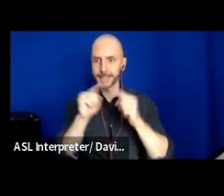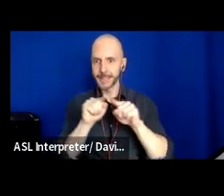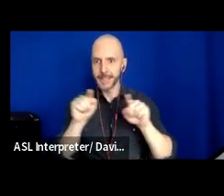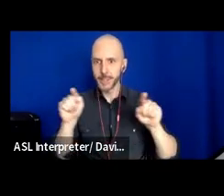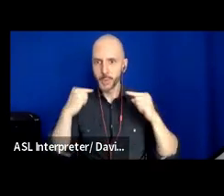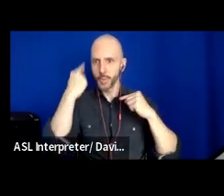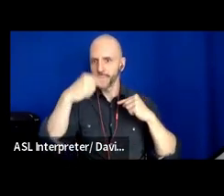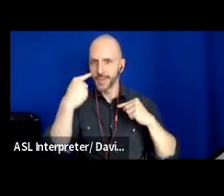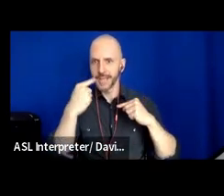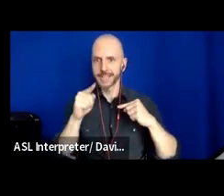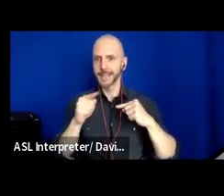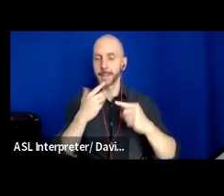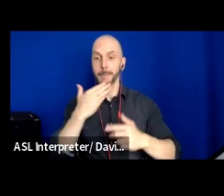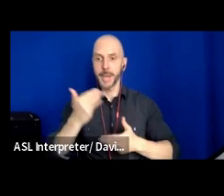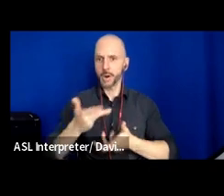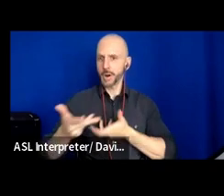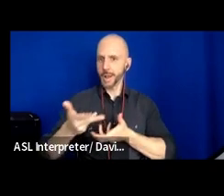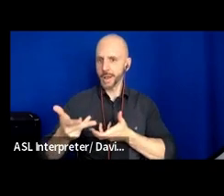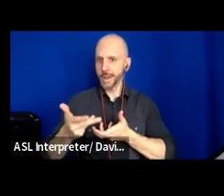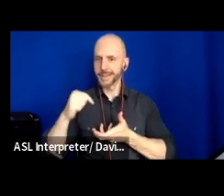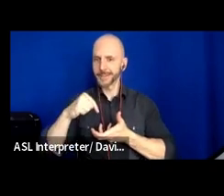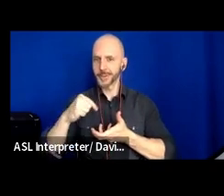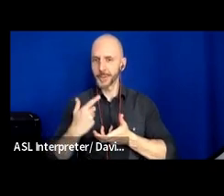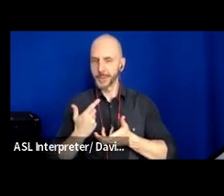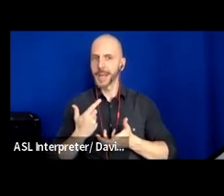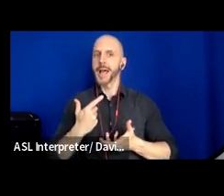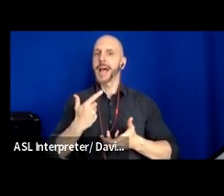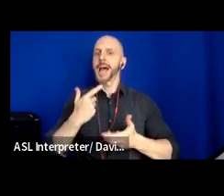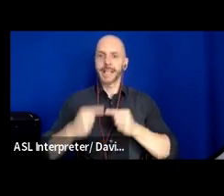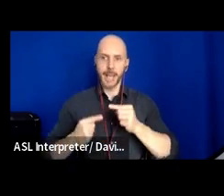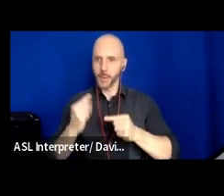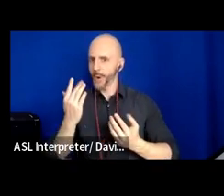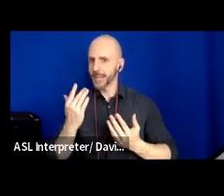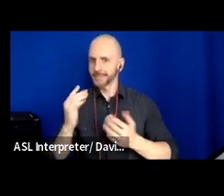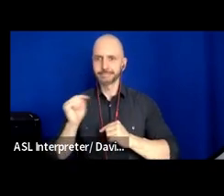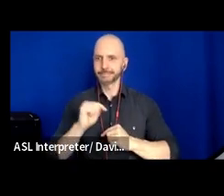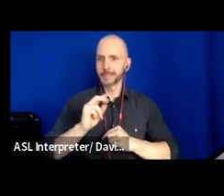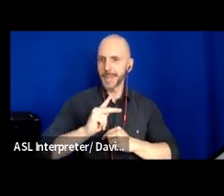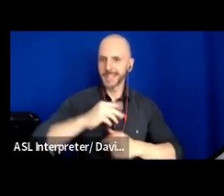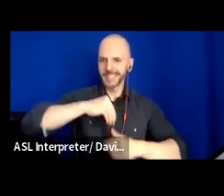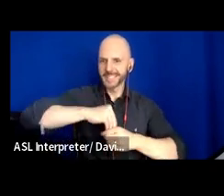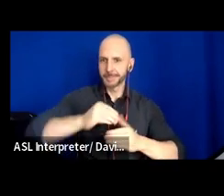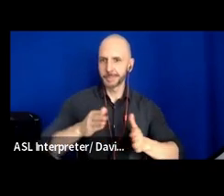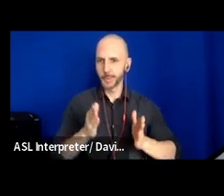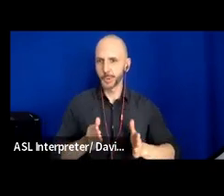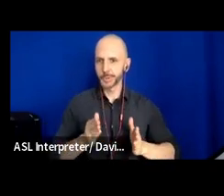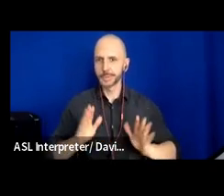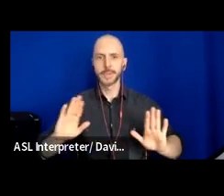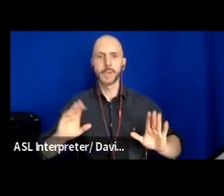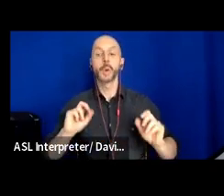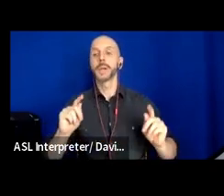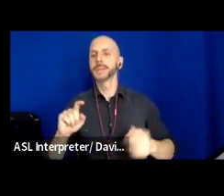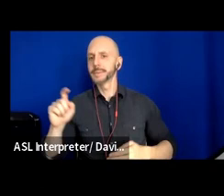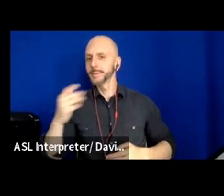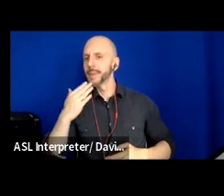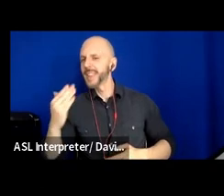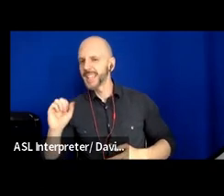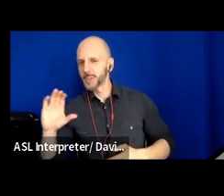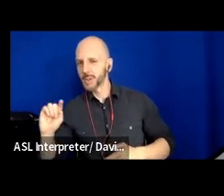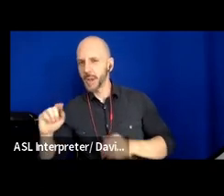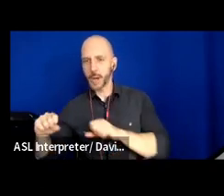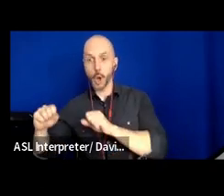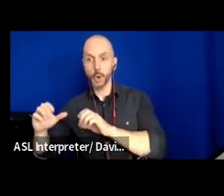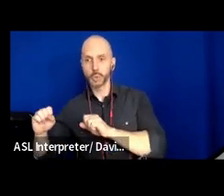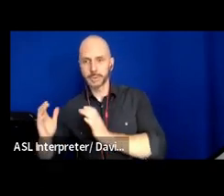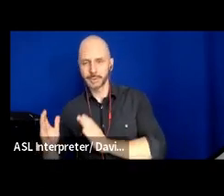thank you. I'm seeing some feedback. Thank you. And thank you, Scott, for picking that up. So I'm going to keep us moving. So going to show you